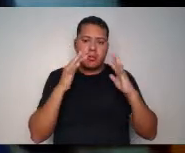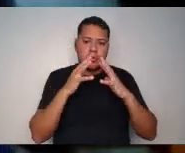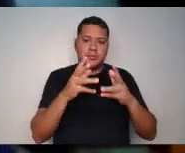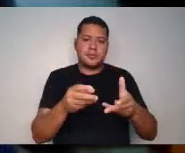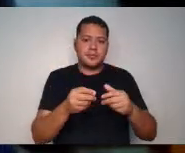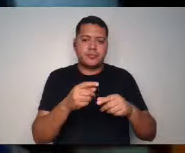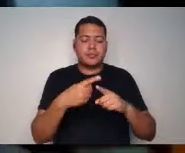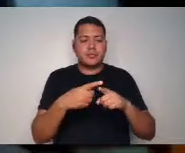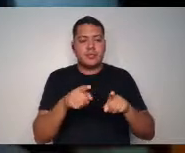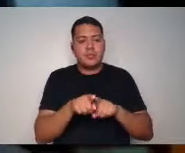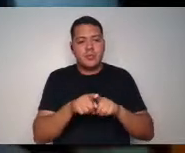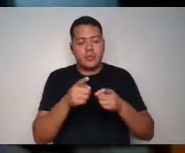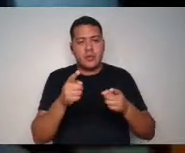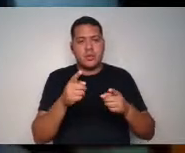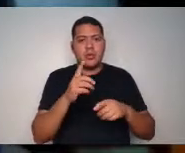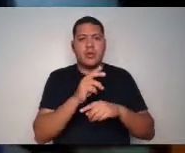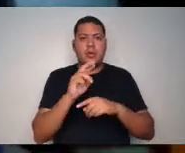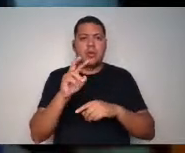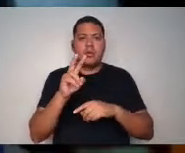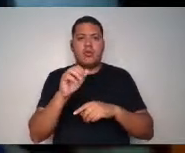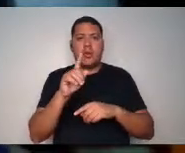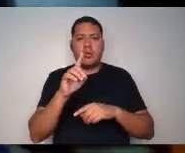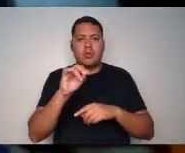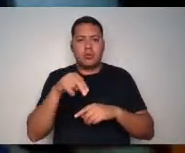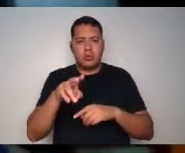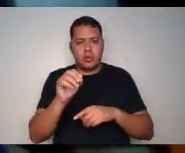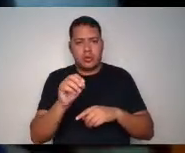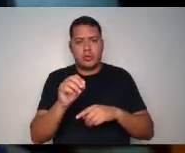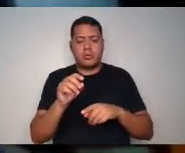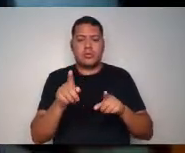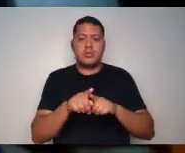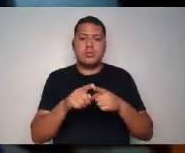congratulations for the conduction of